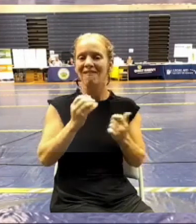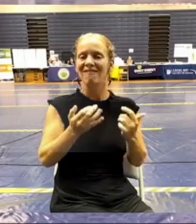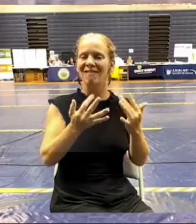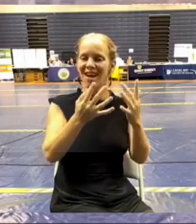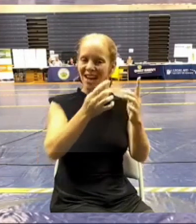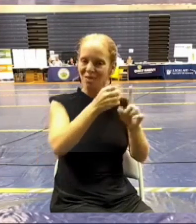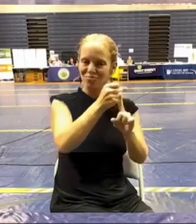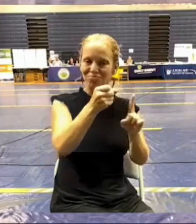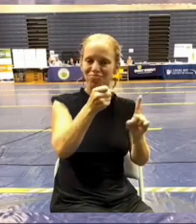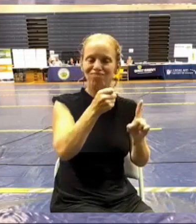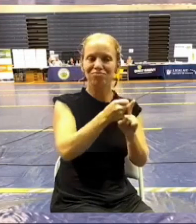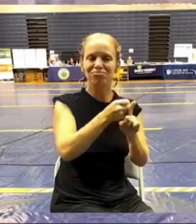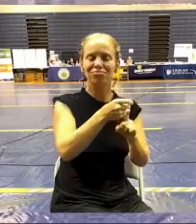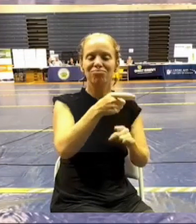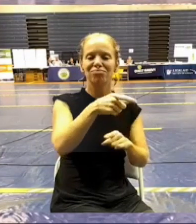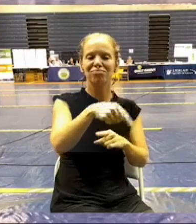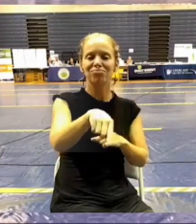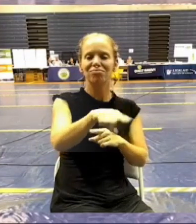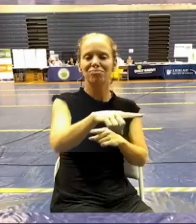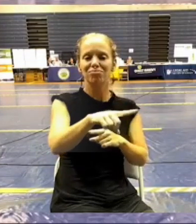Lahaina t-shirts.